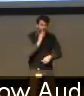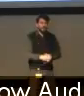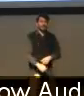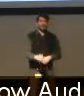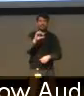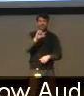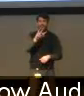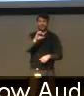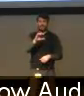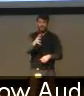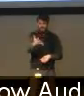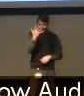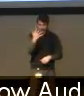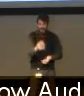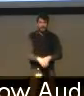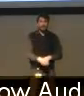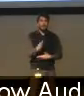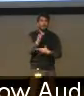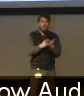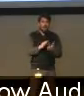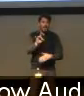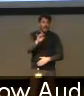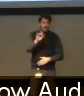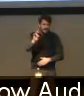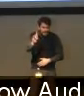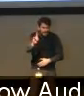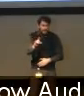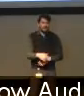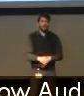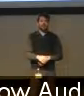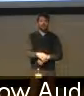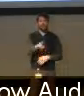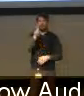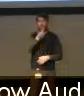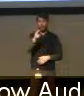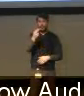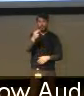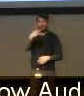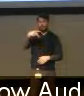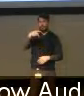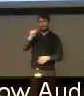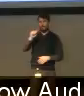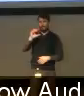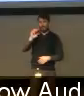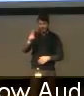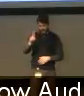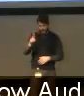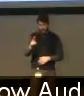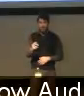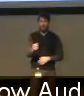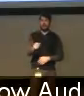CVC-5, 8D, portions of 8D, UH-PACU online, as well as activating 12 West and